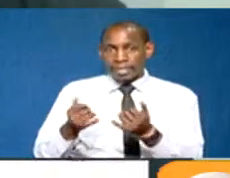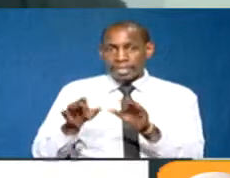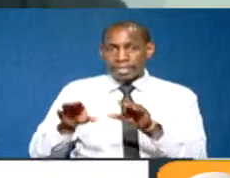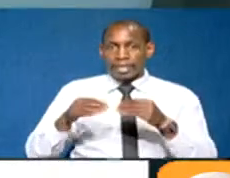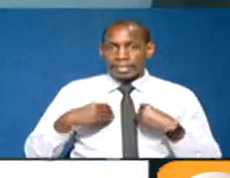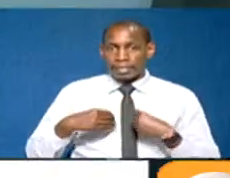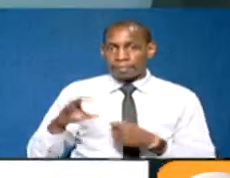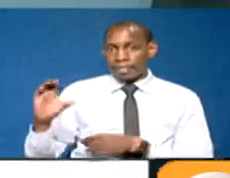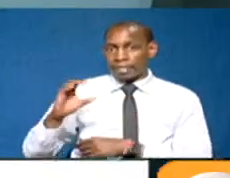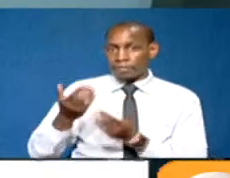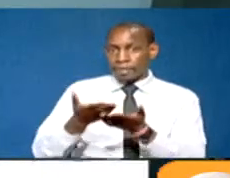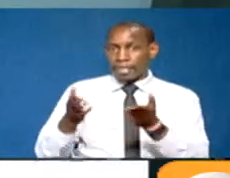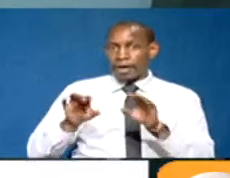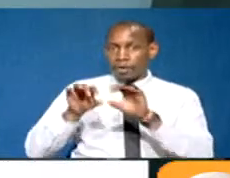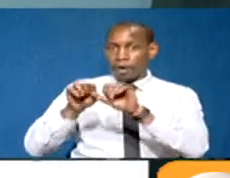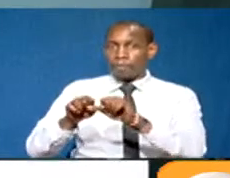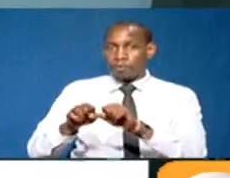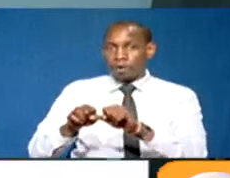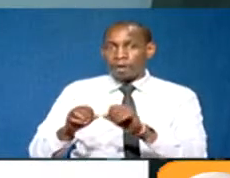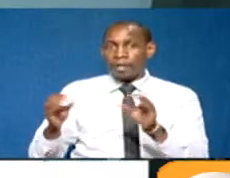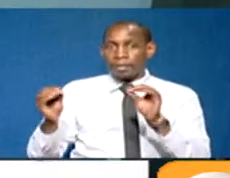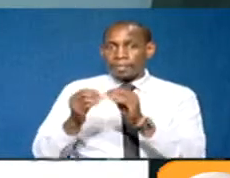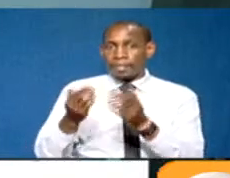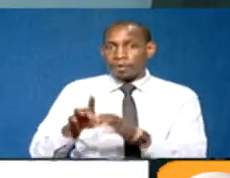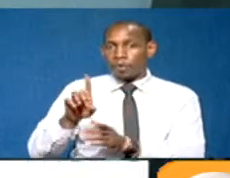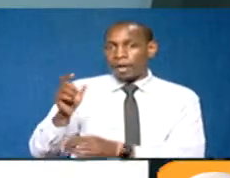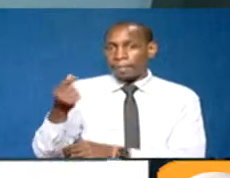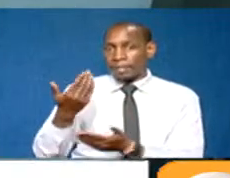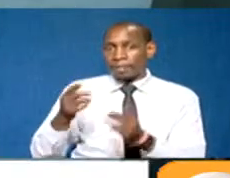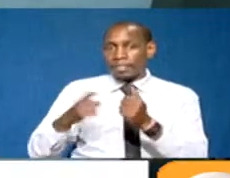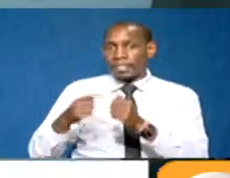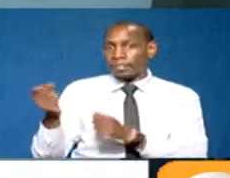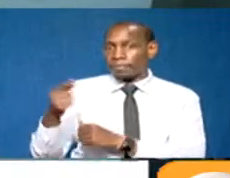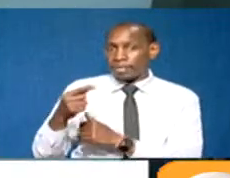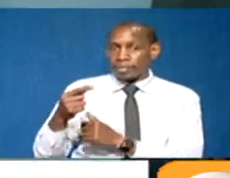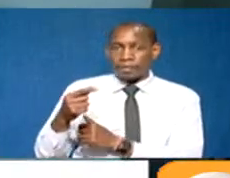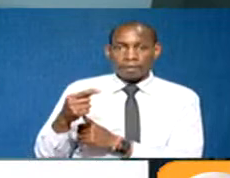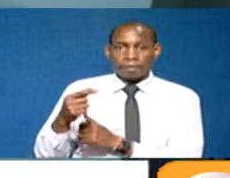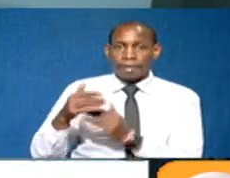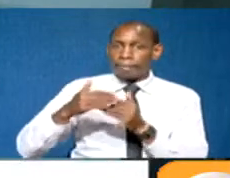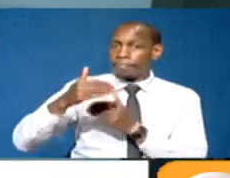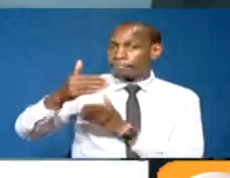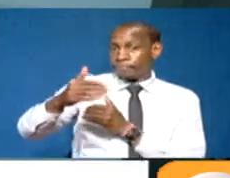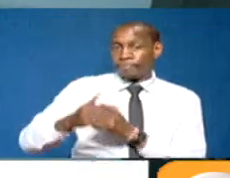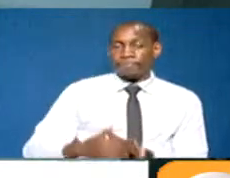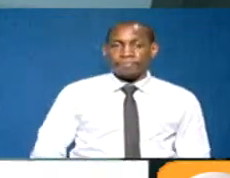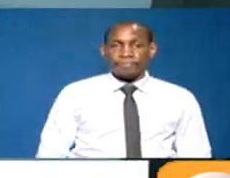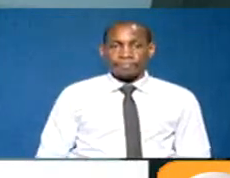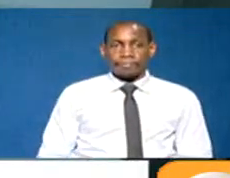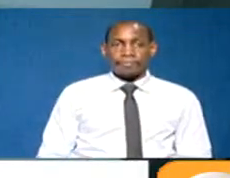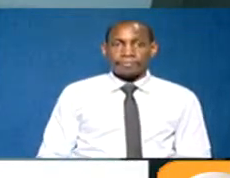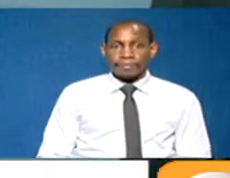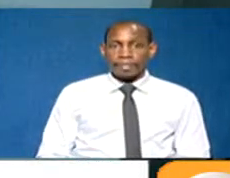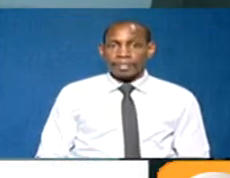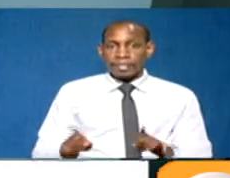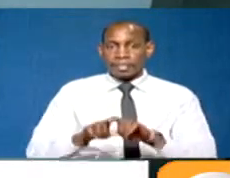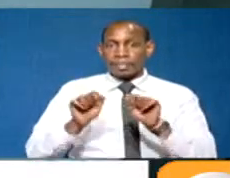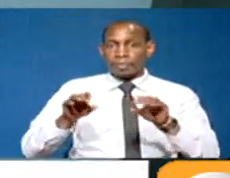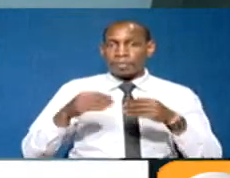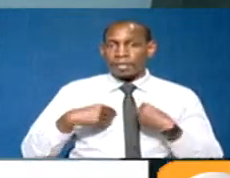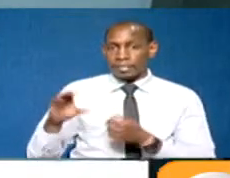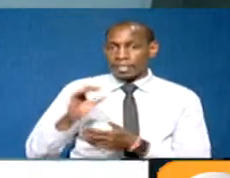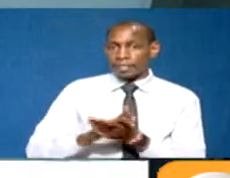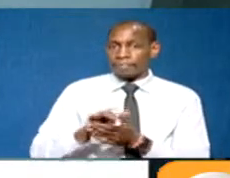clients to book an appointment, like even a month or 6 months ahead. It can allow a client